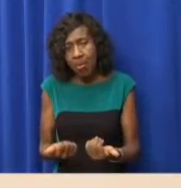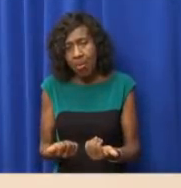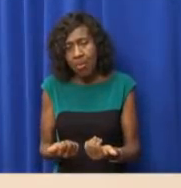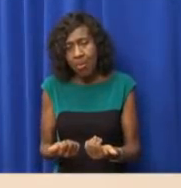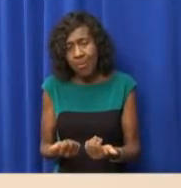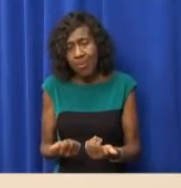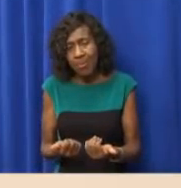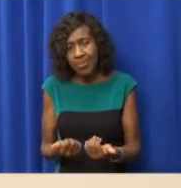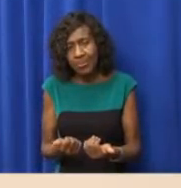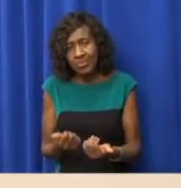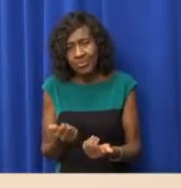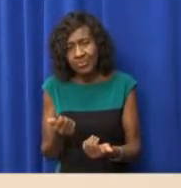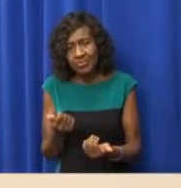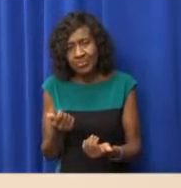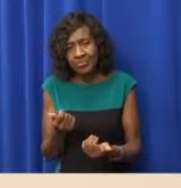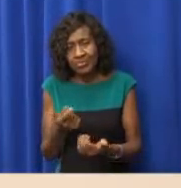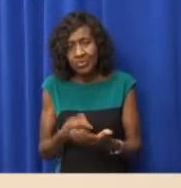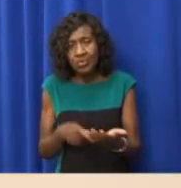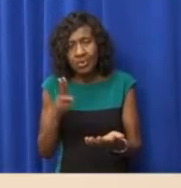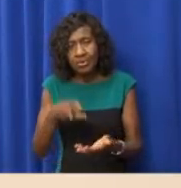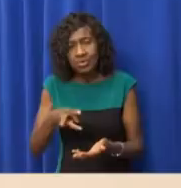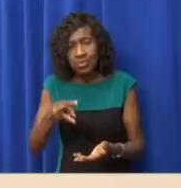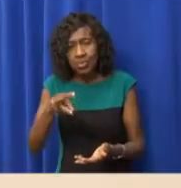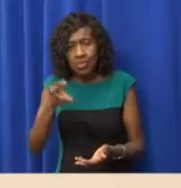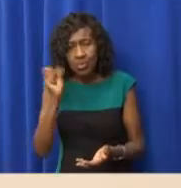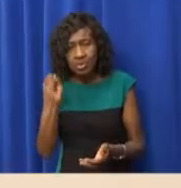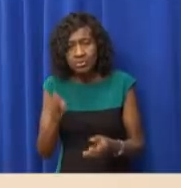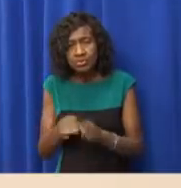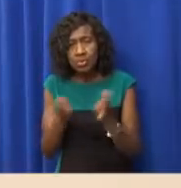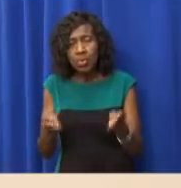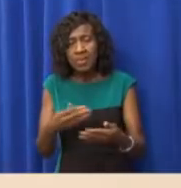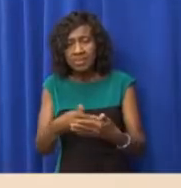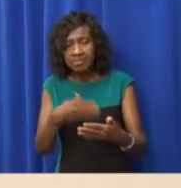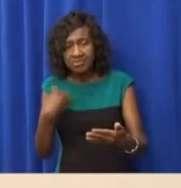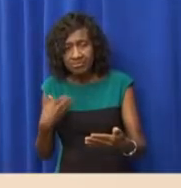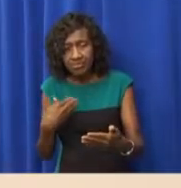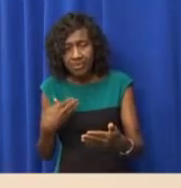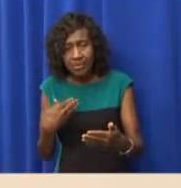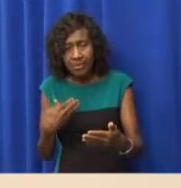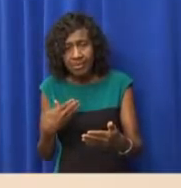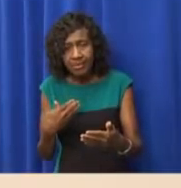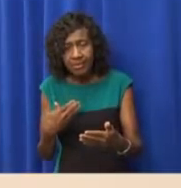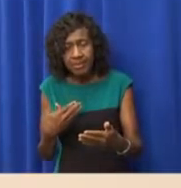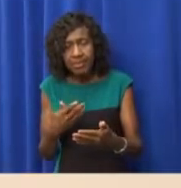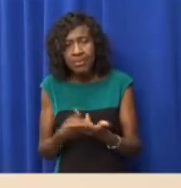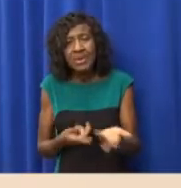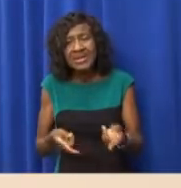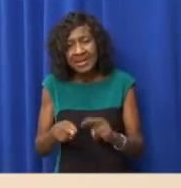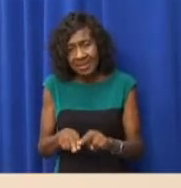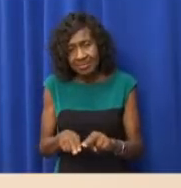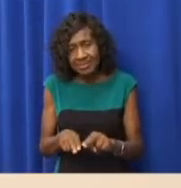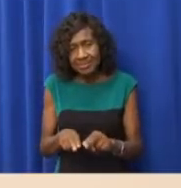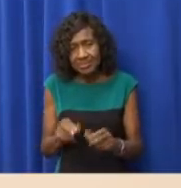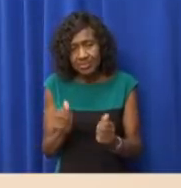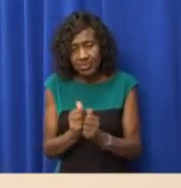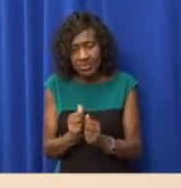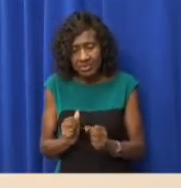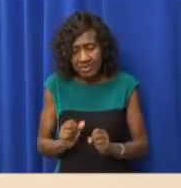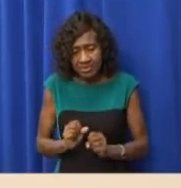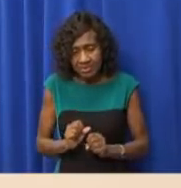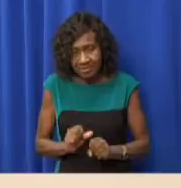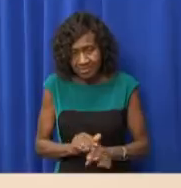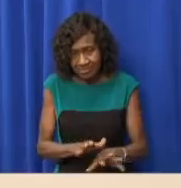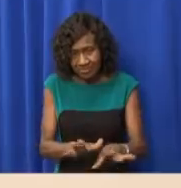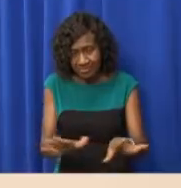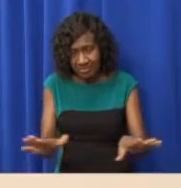release has impacted the infection rate. So far, it hasn't made any difference at all. The infection rate is